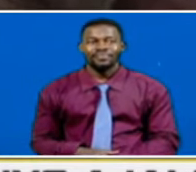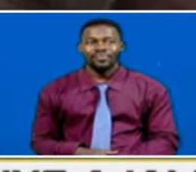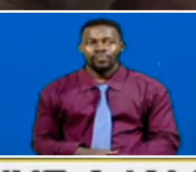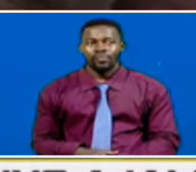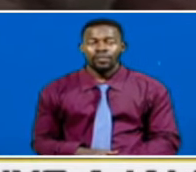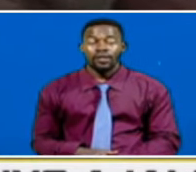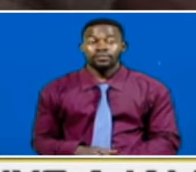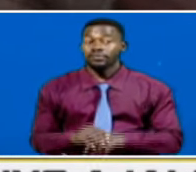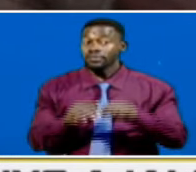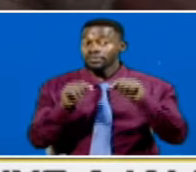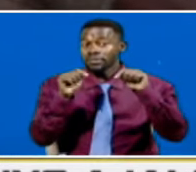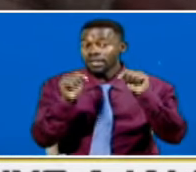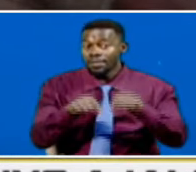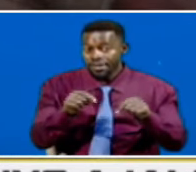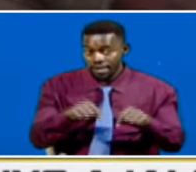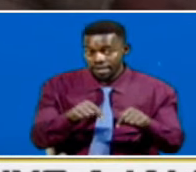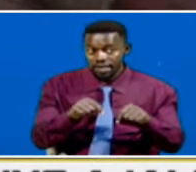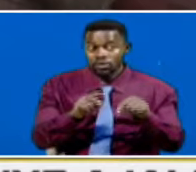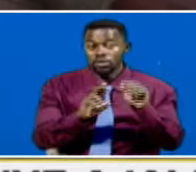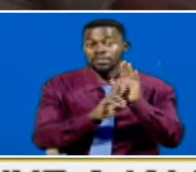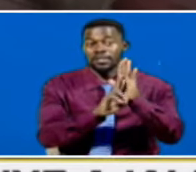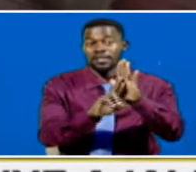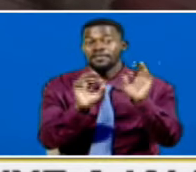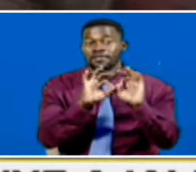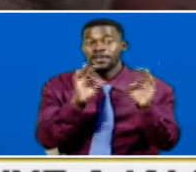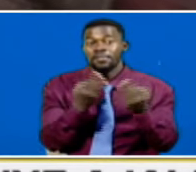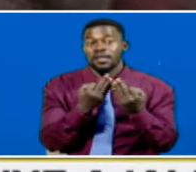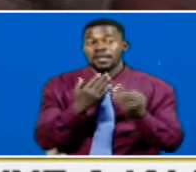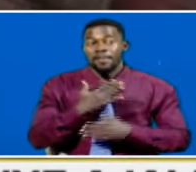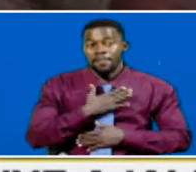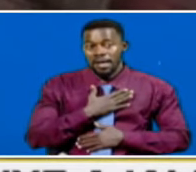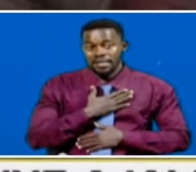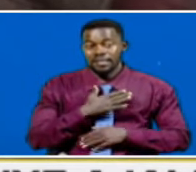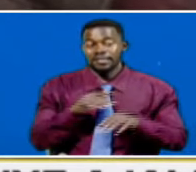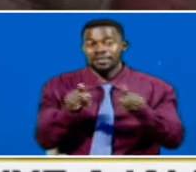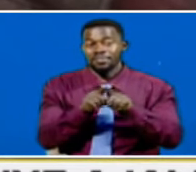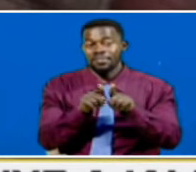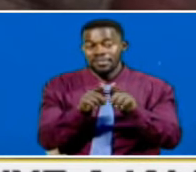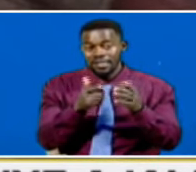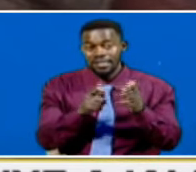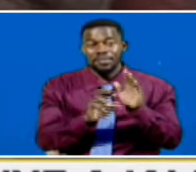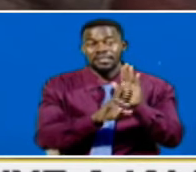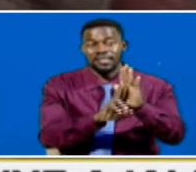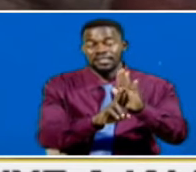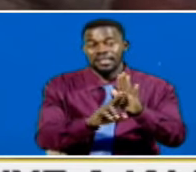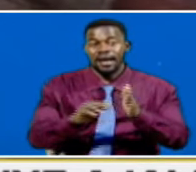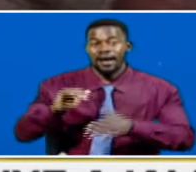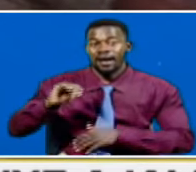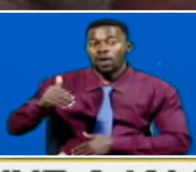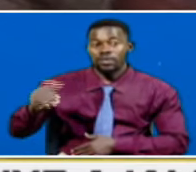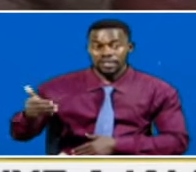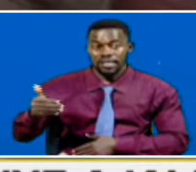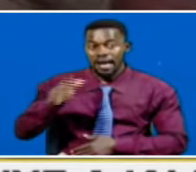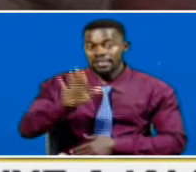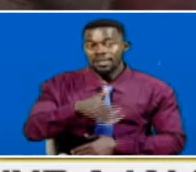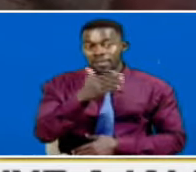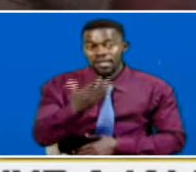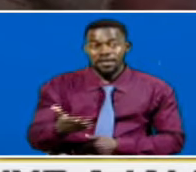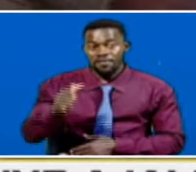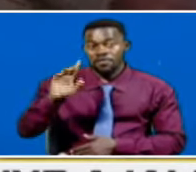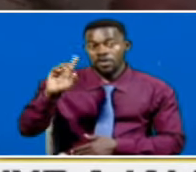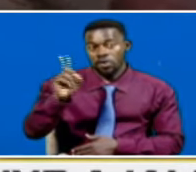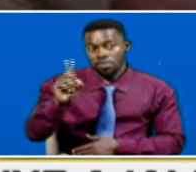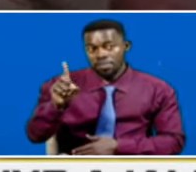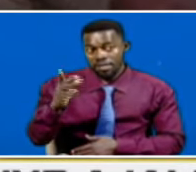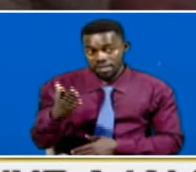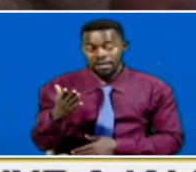I'm here on behalf of my family and the County Assembly of Nairobi. As the speaker who is actually supposed to